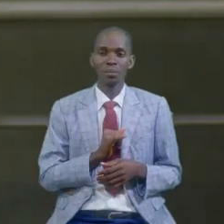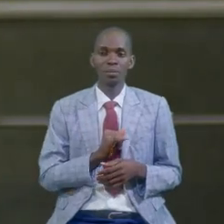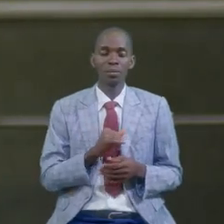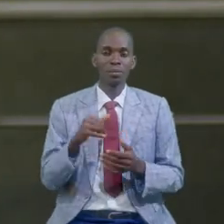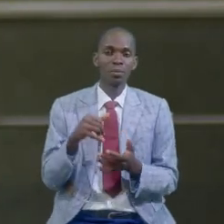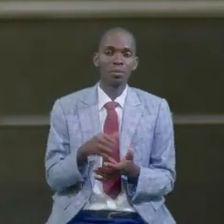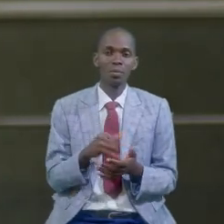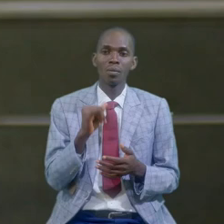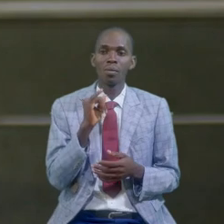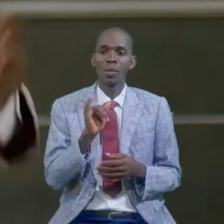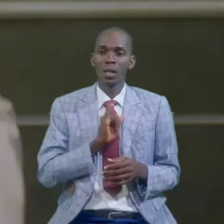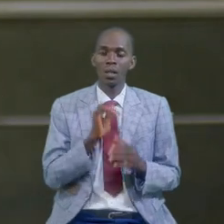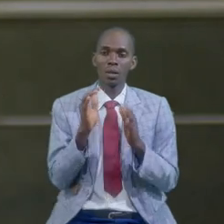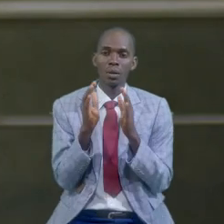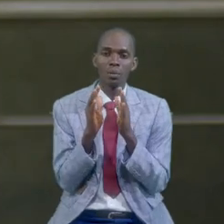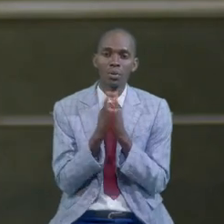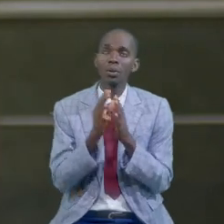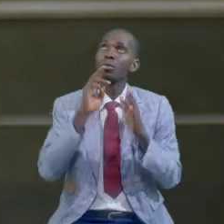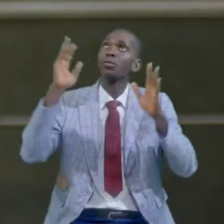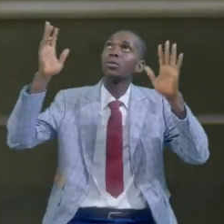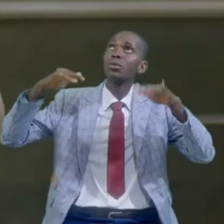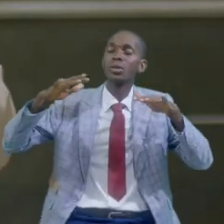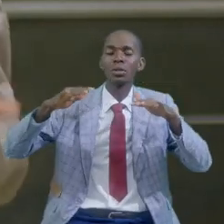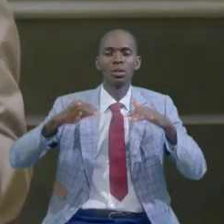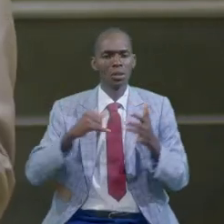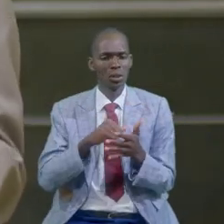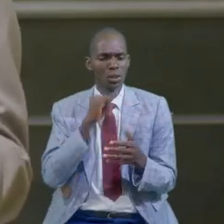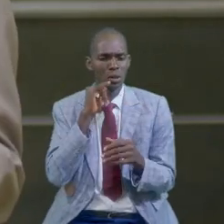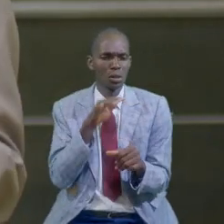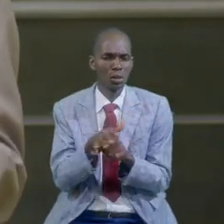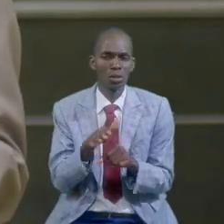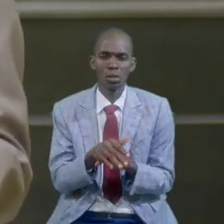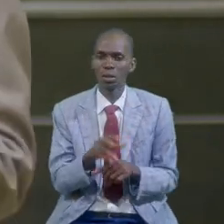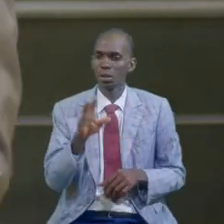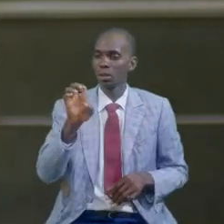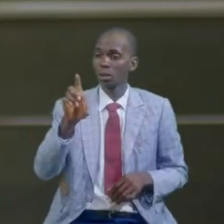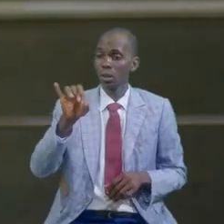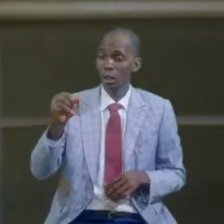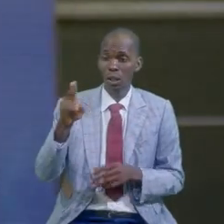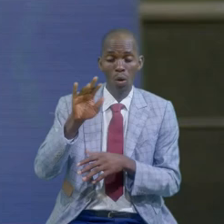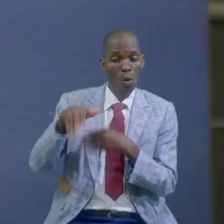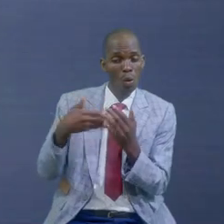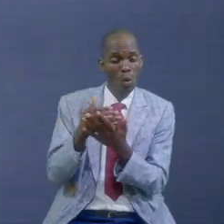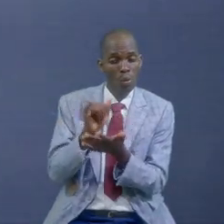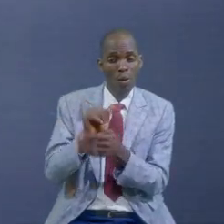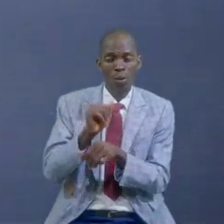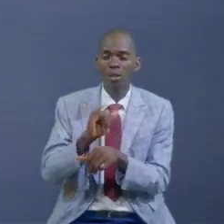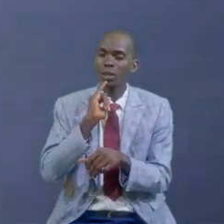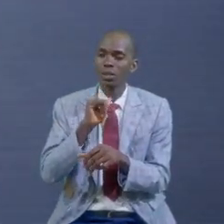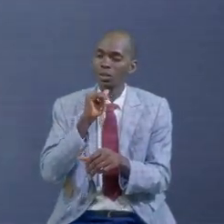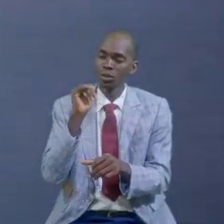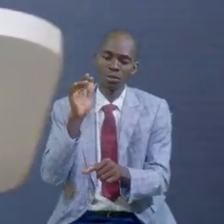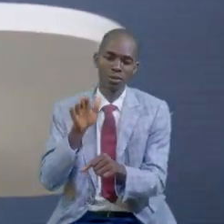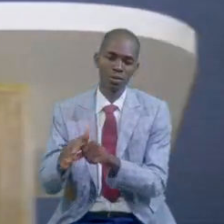I prayed, the rain came down. It's enough. Elijah, it's not enough. You're still going to anoint